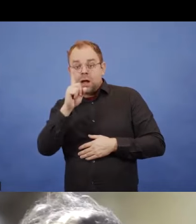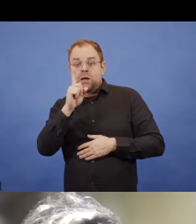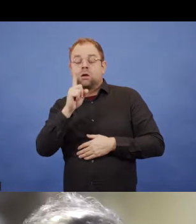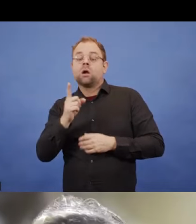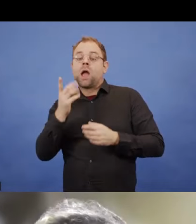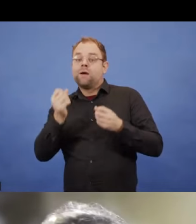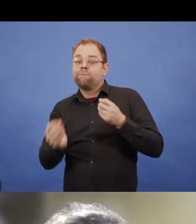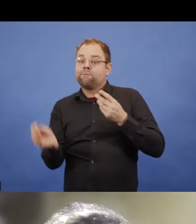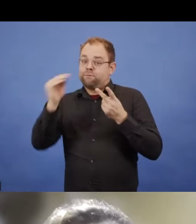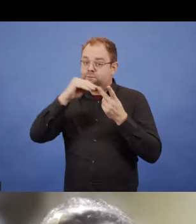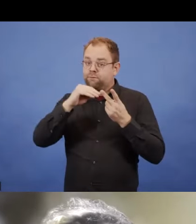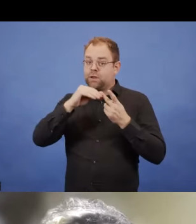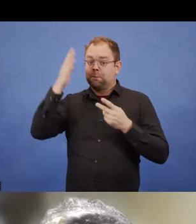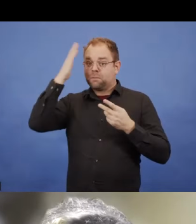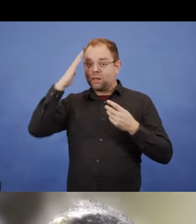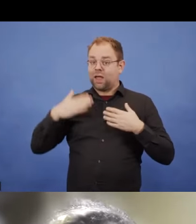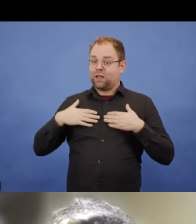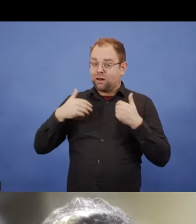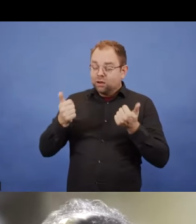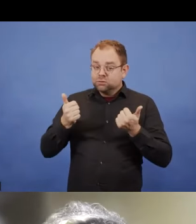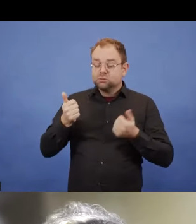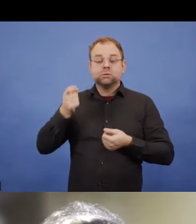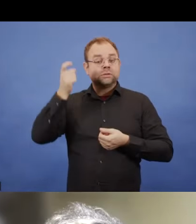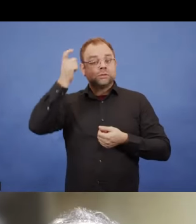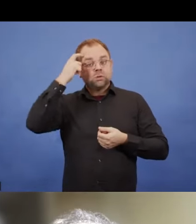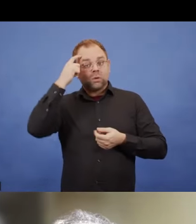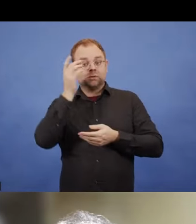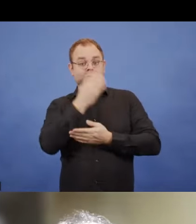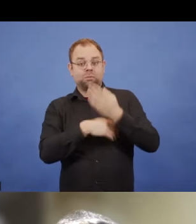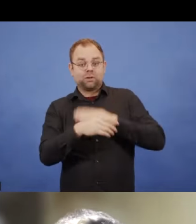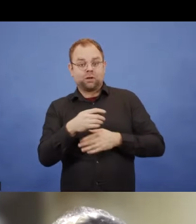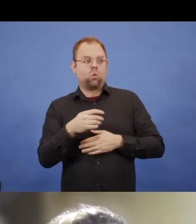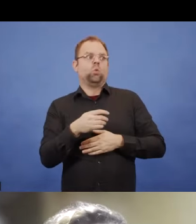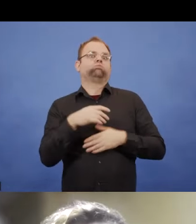information. All relevant information is something that we take into account.